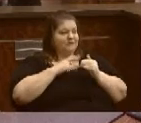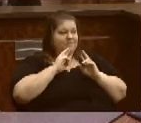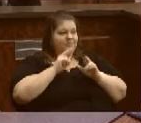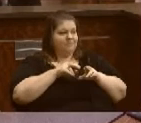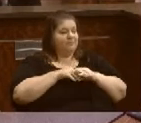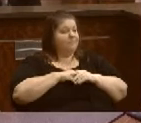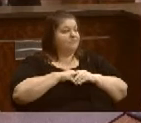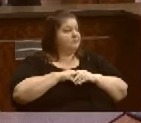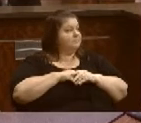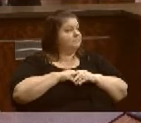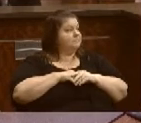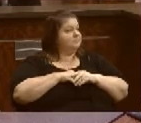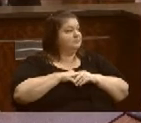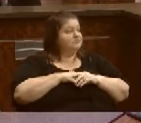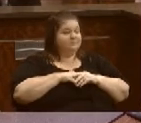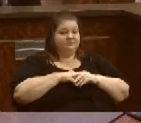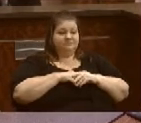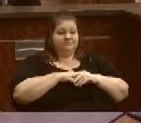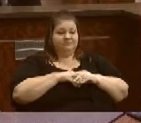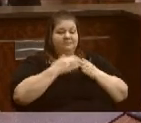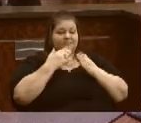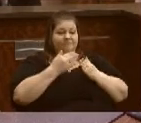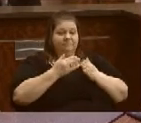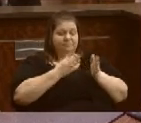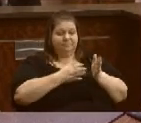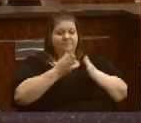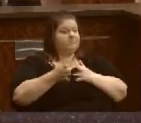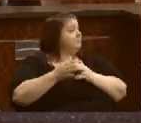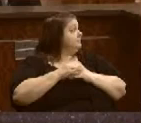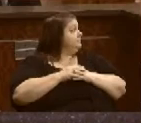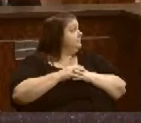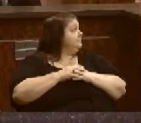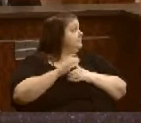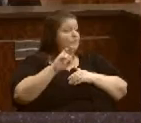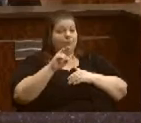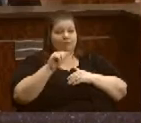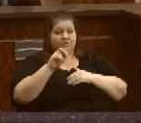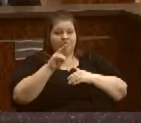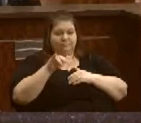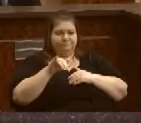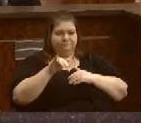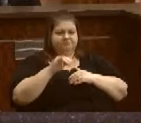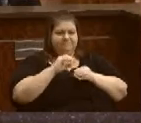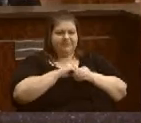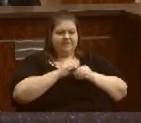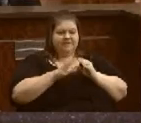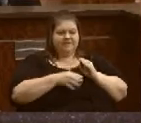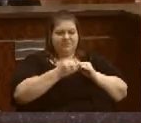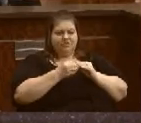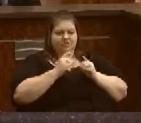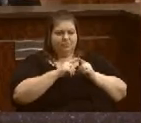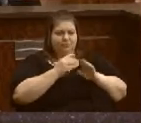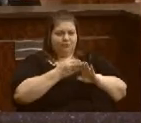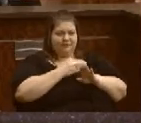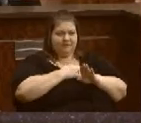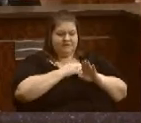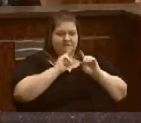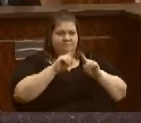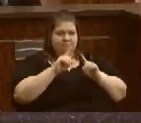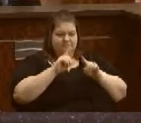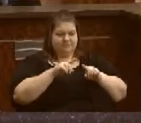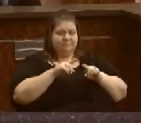Crary? Thank you, Mr. President. In addition to the previously mentioned events, I also attended